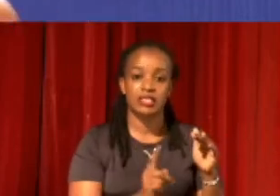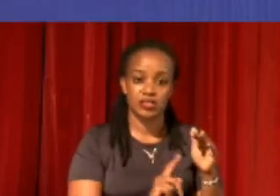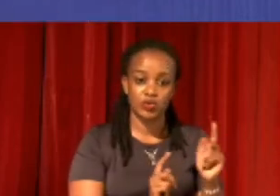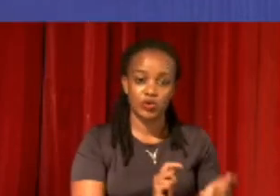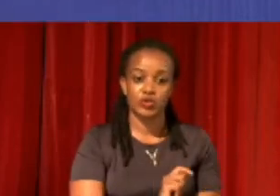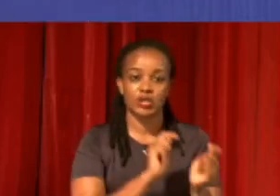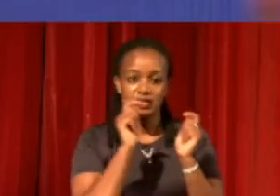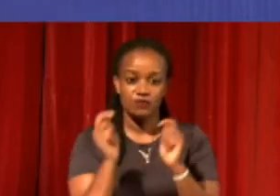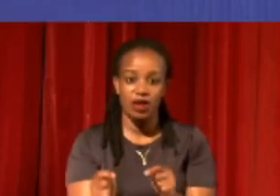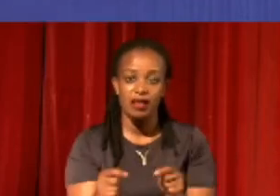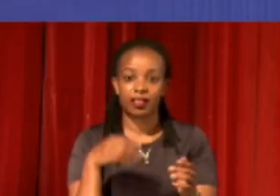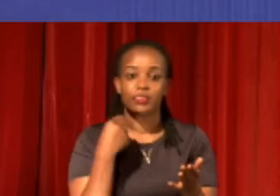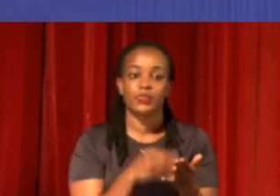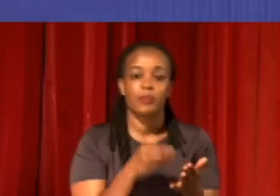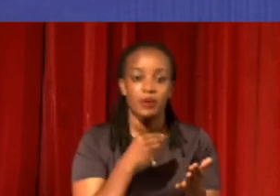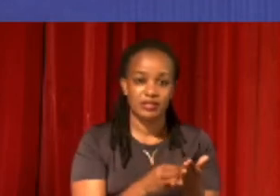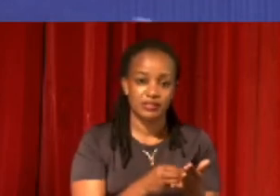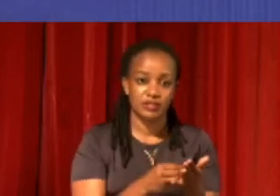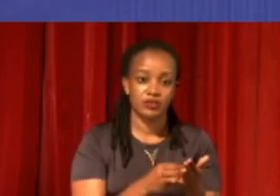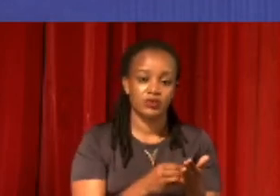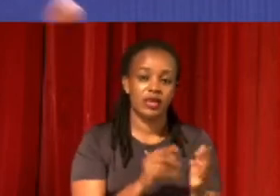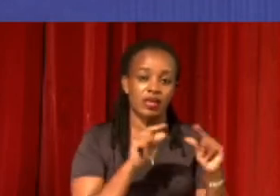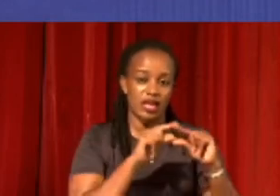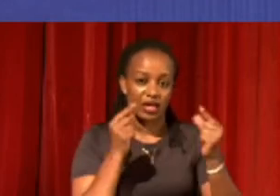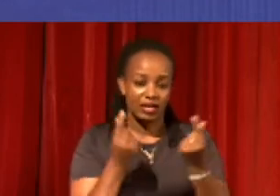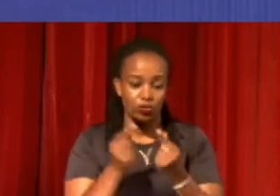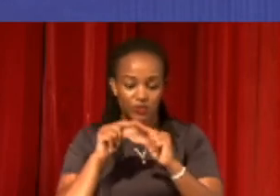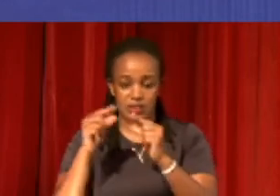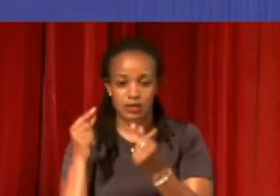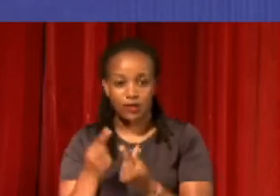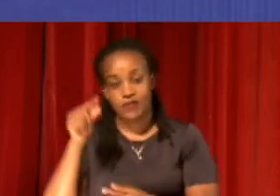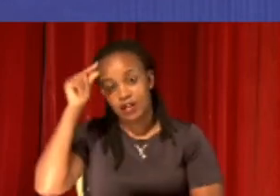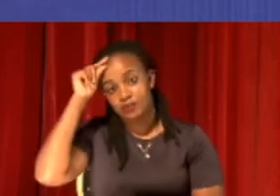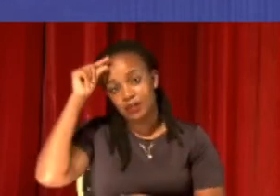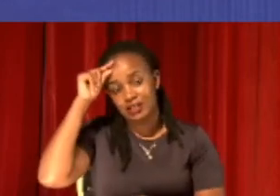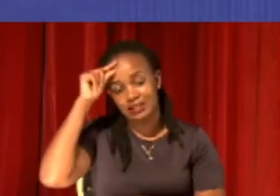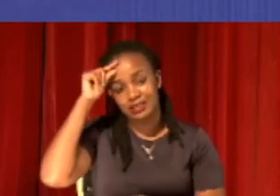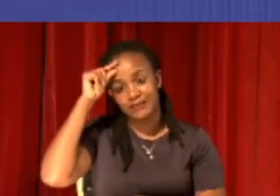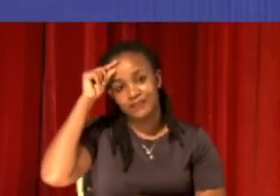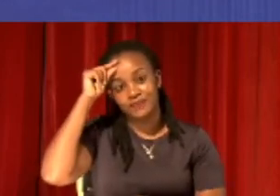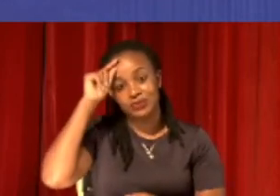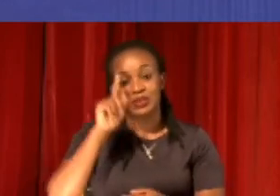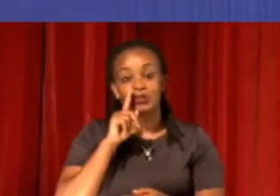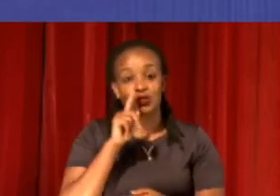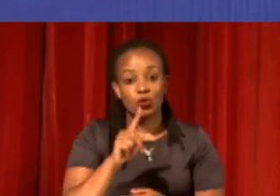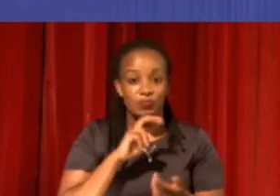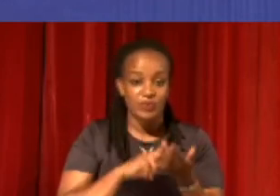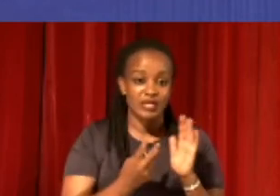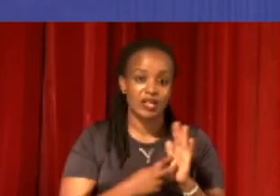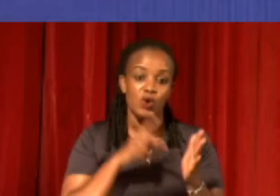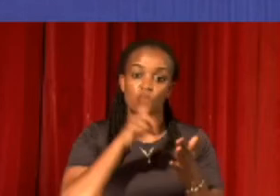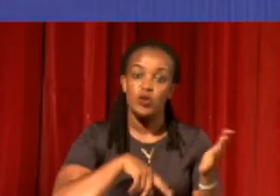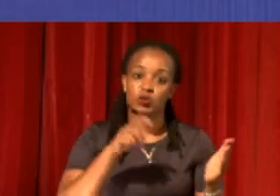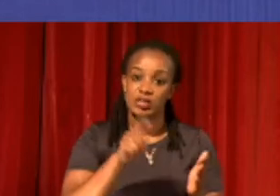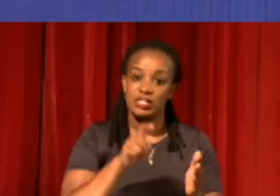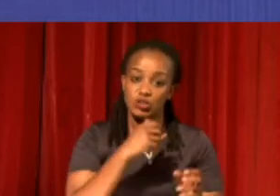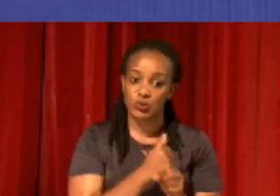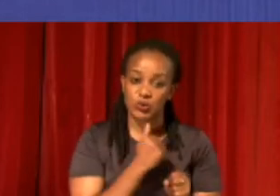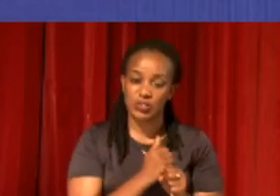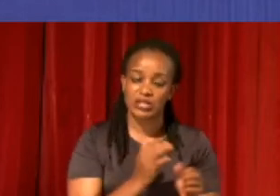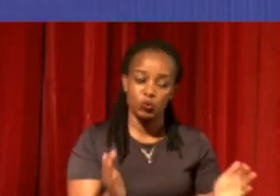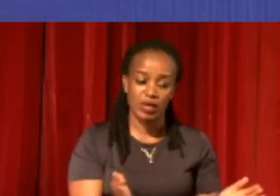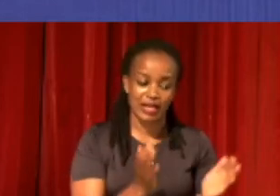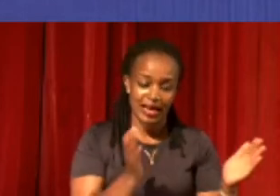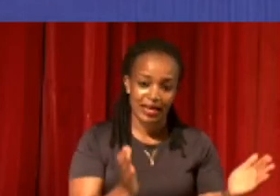the SAGAs and state departments. Okay. So that they can be able to access that. Wow. So what we want to do is to encourage